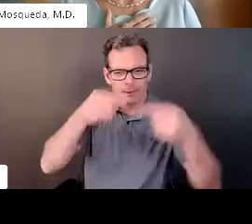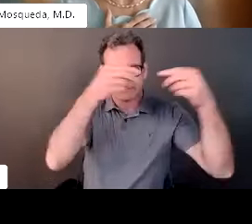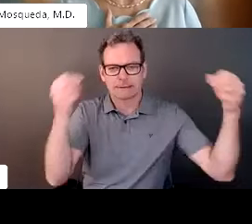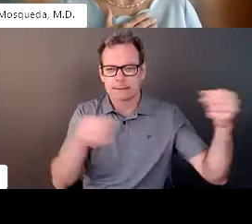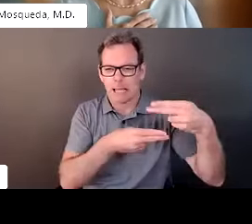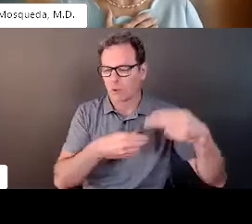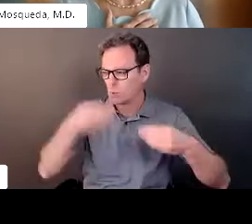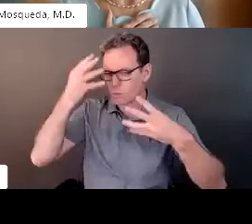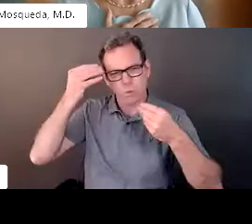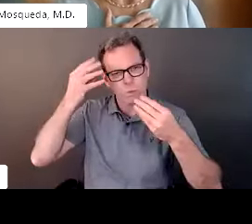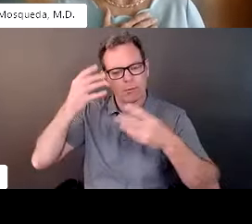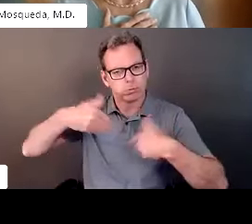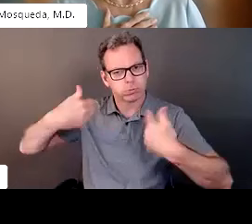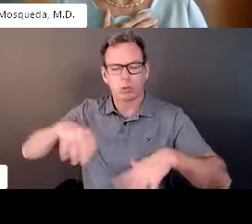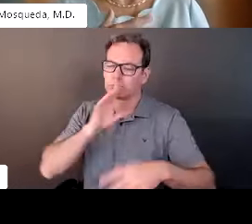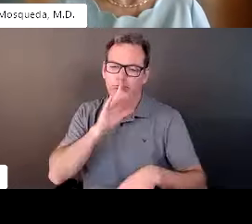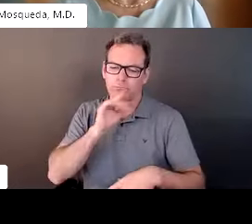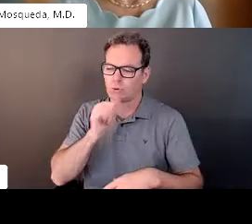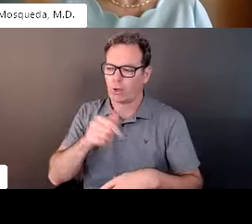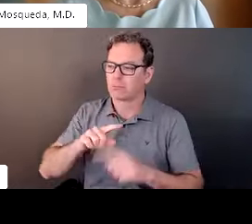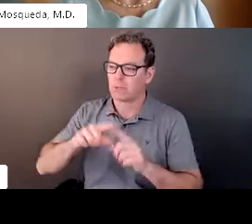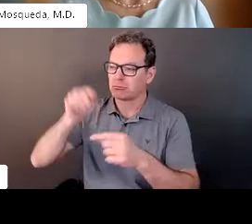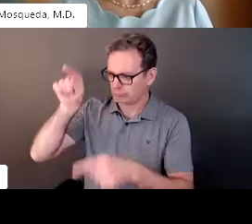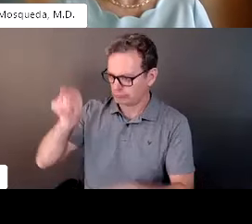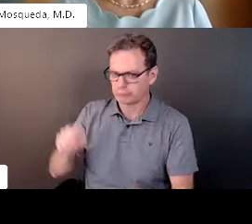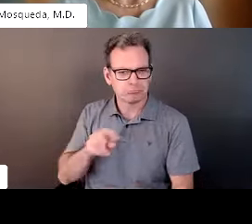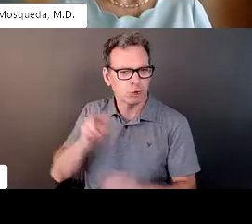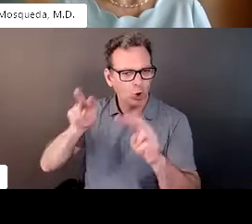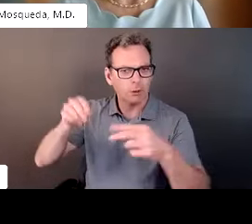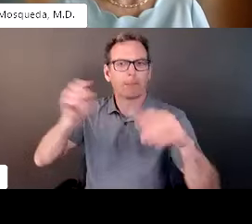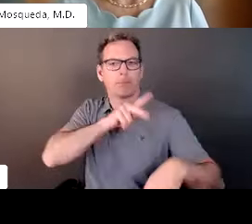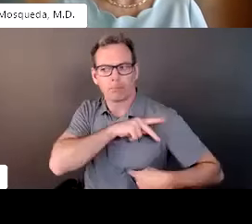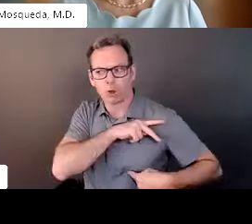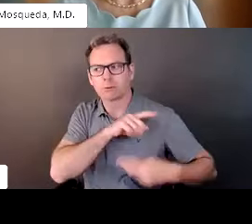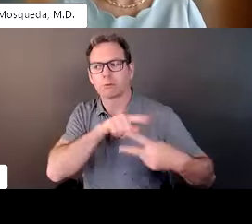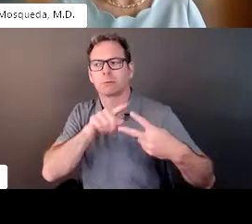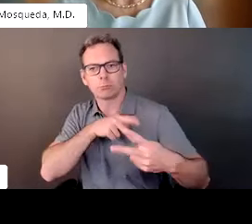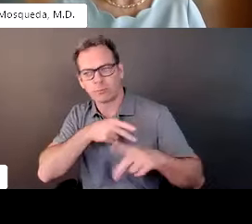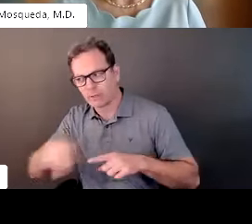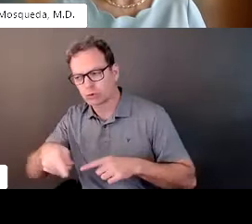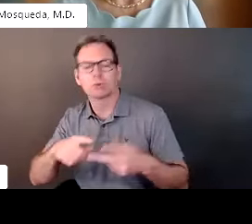for your consideration, things that you can look through later.